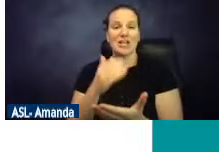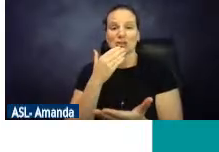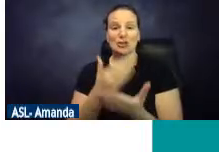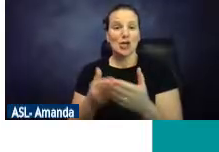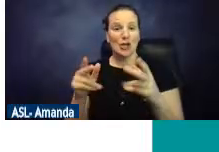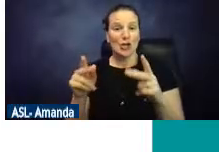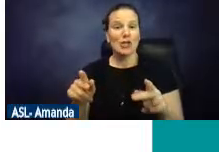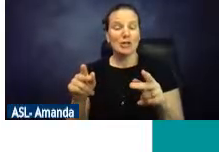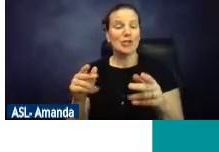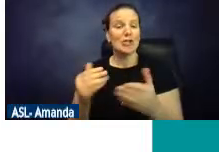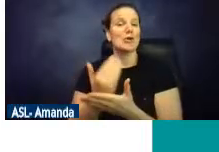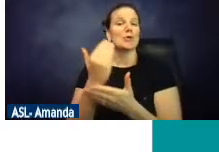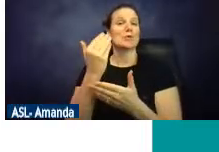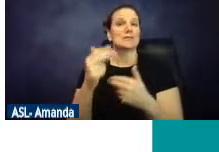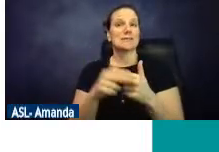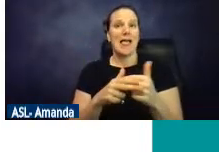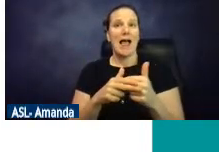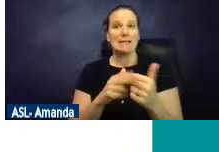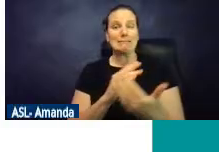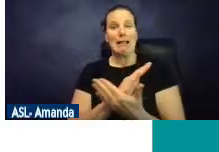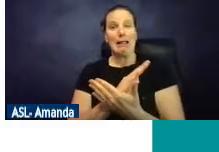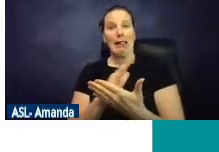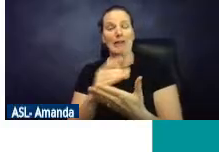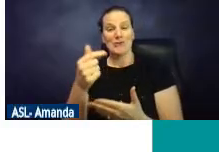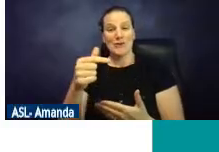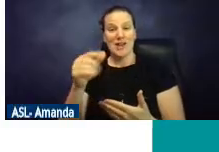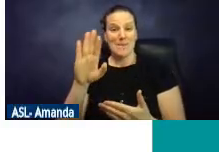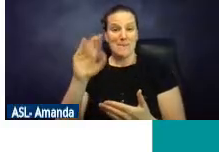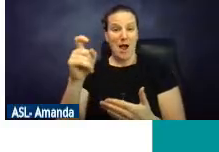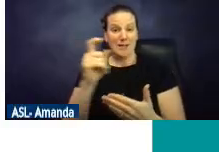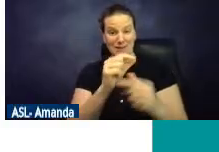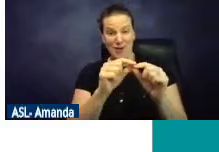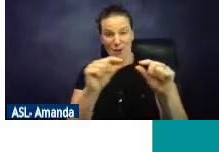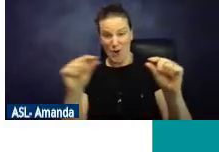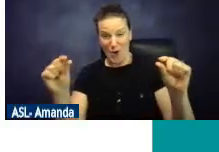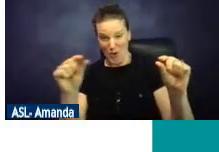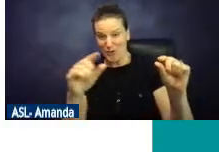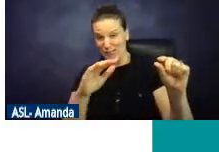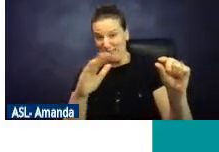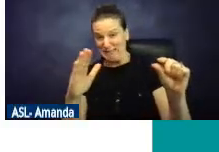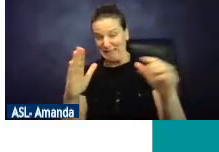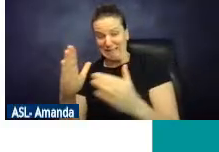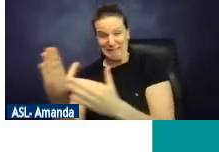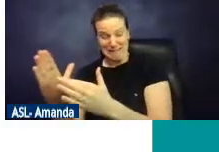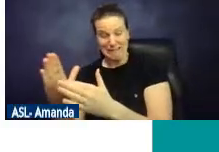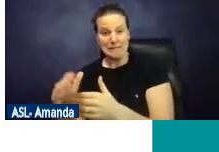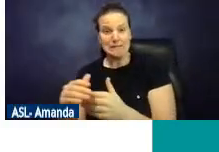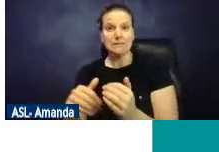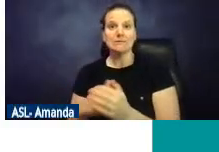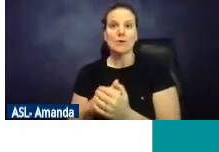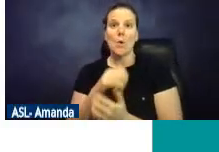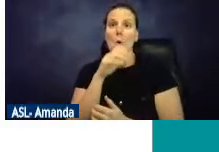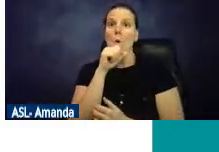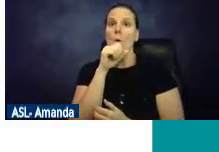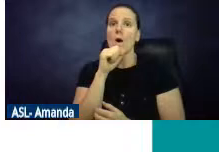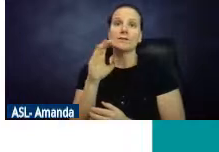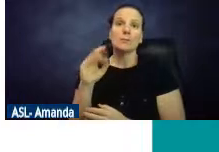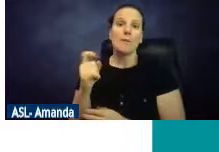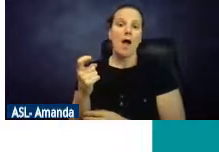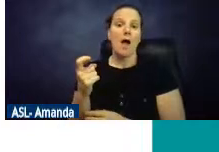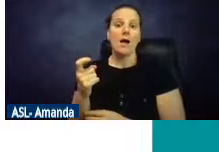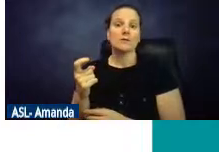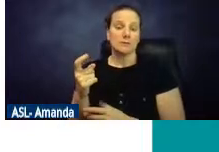are tending towards the end of that green box that will then get us into that orange box of